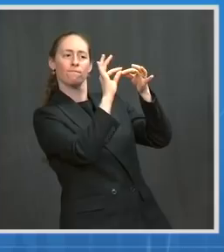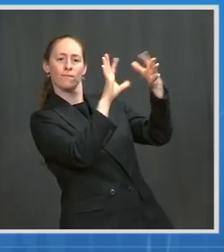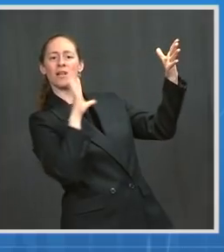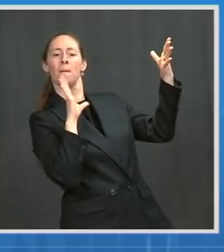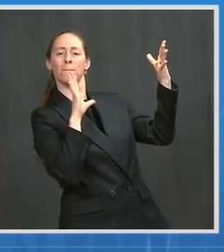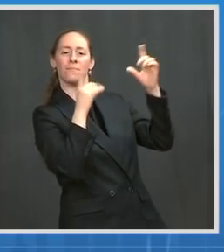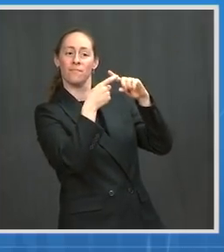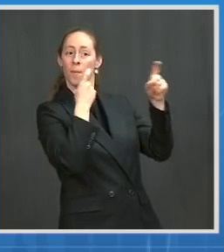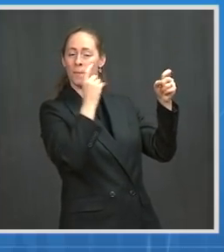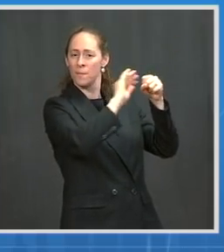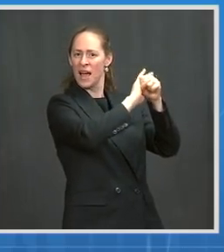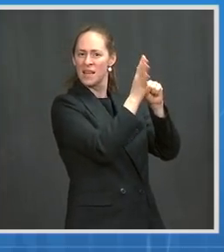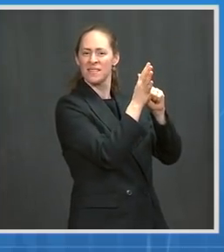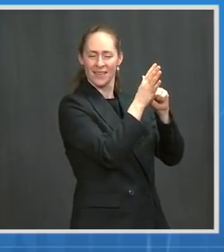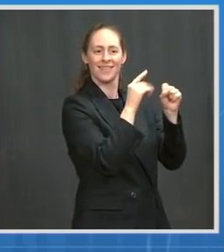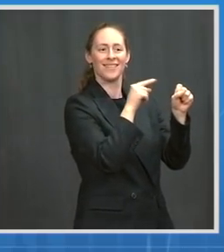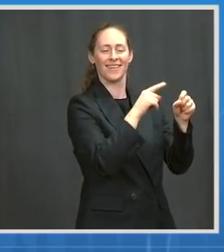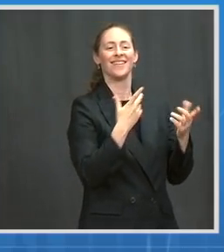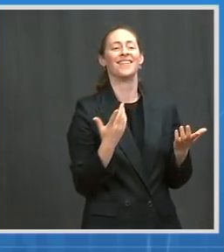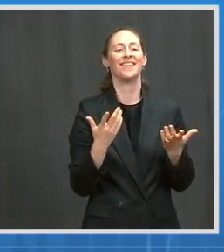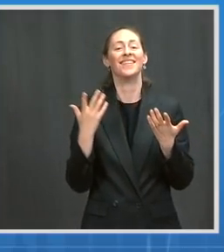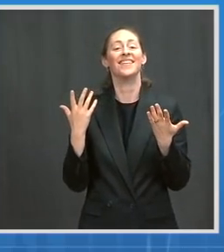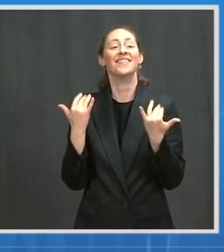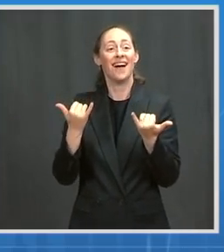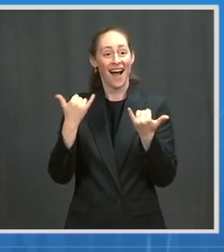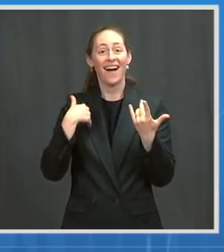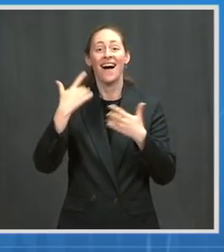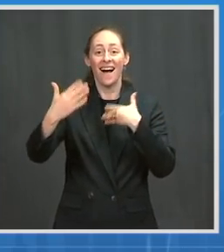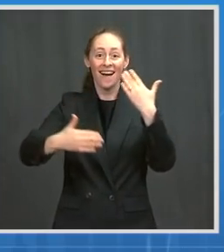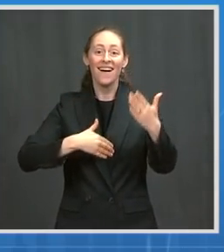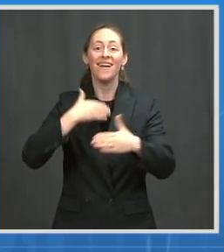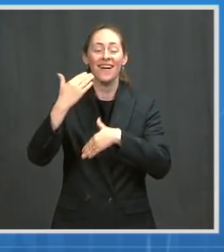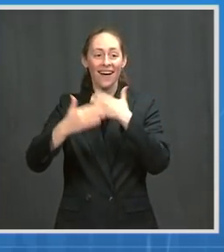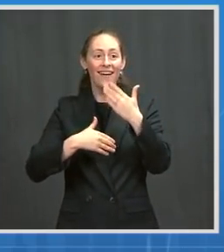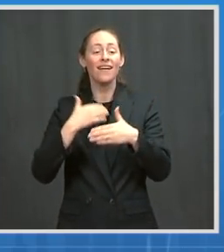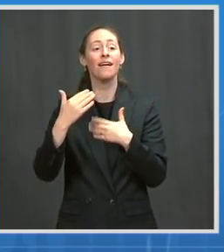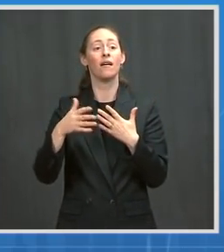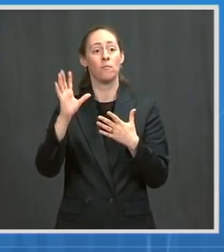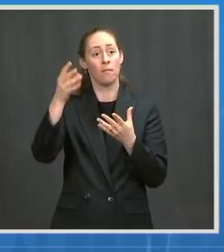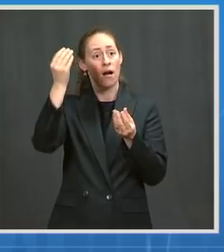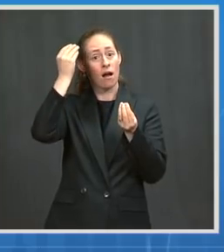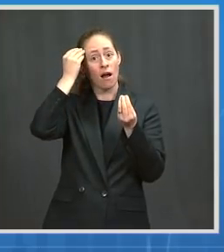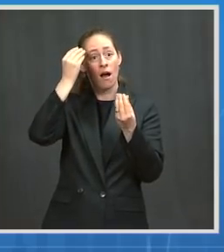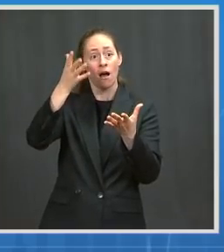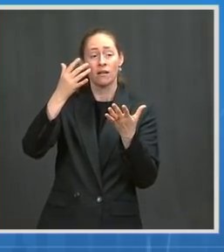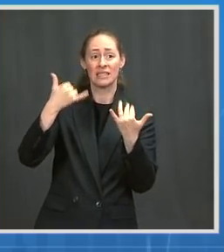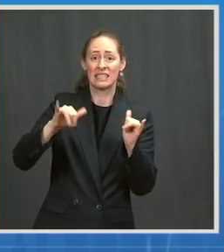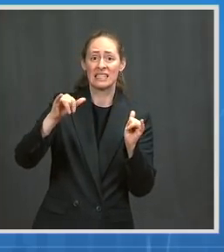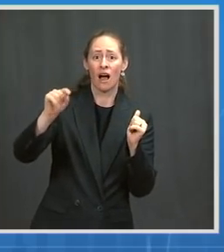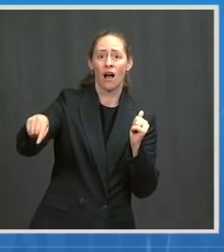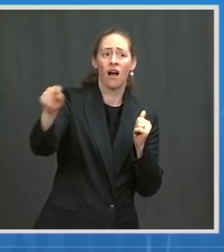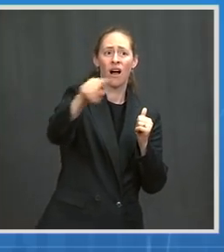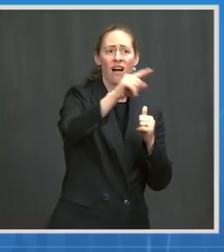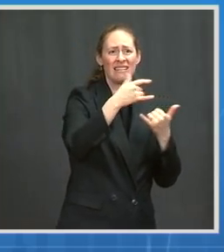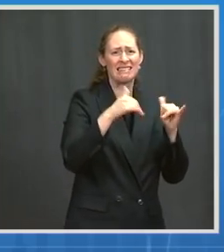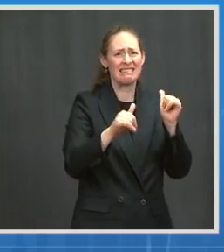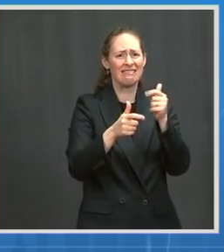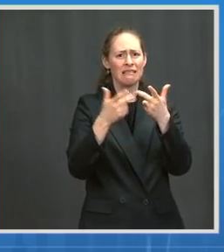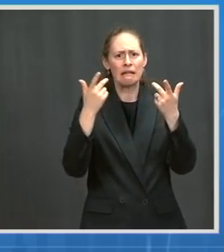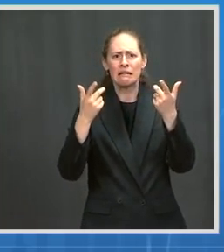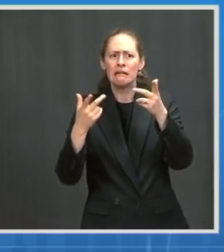However, for all the progress we're making as a country, too many communities remain at risk because of low vaccination